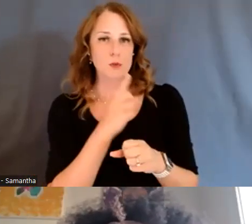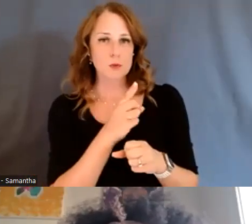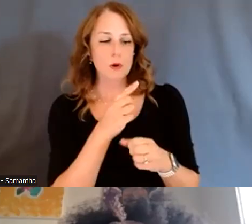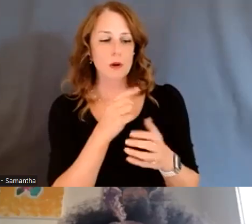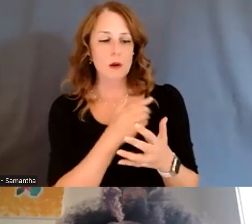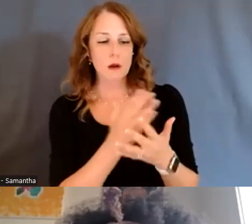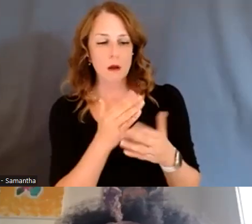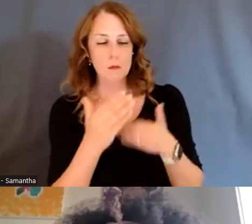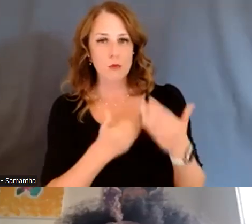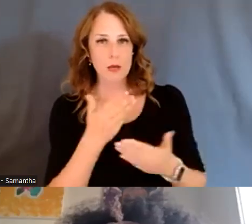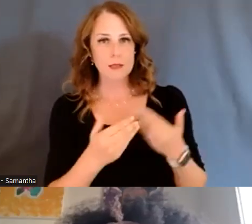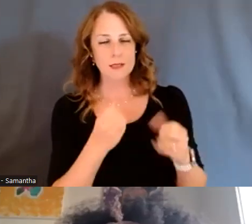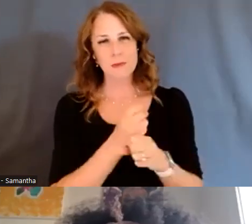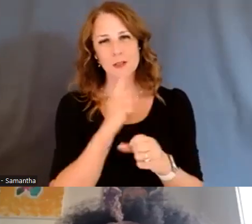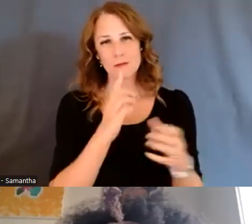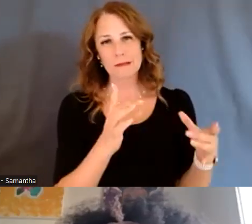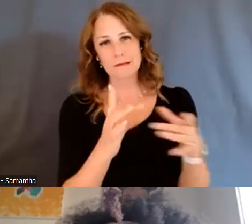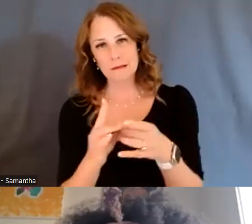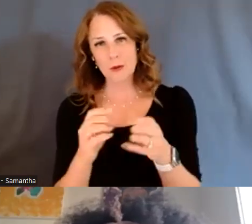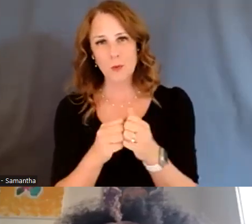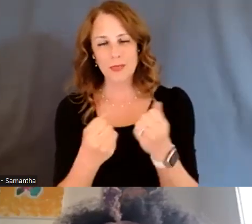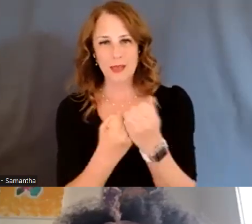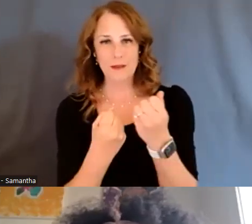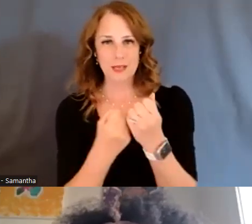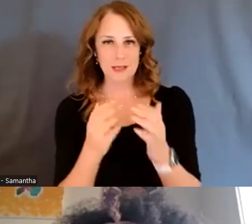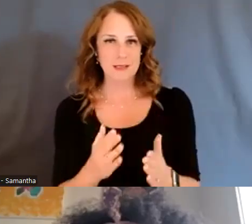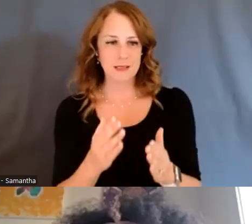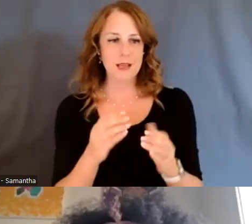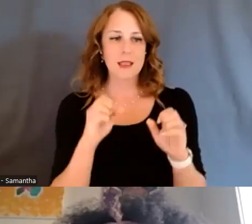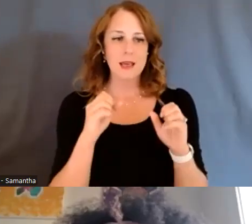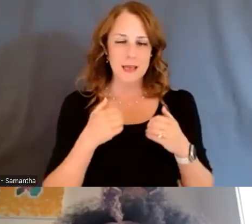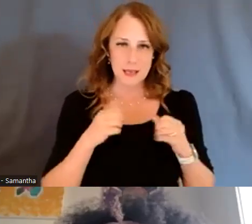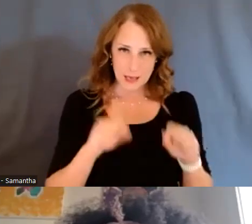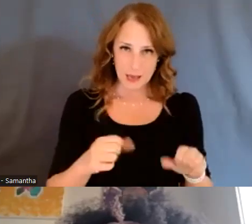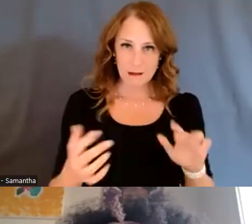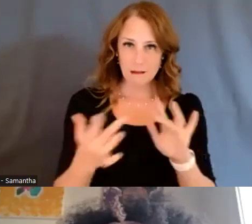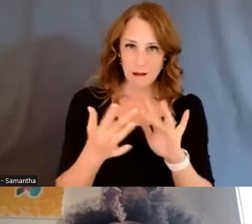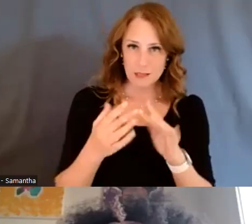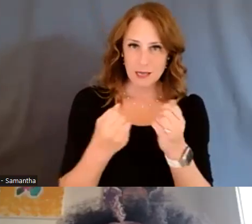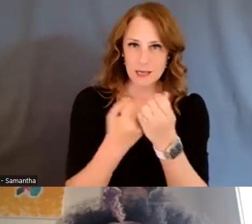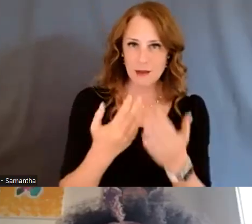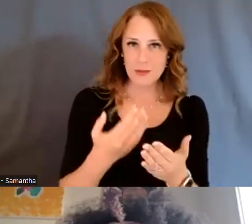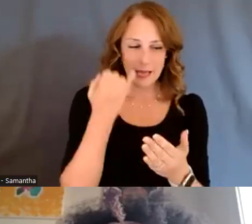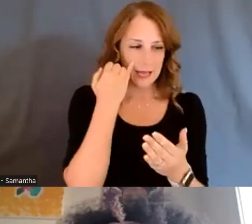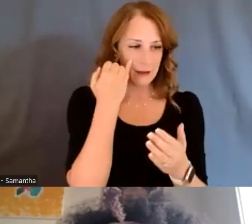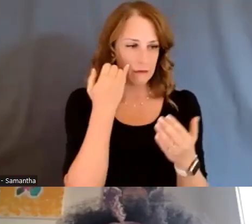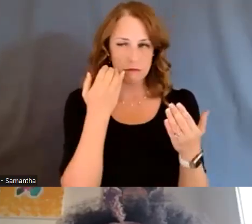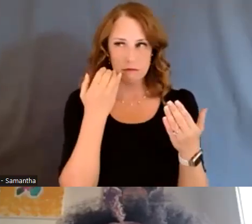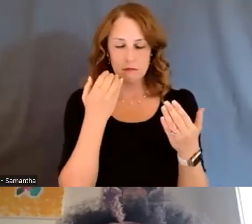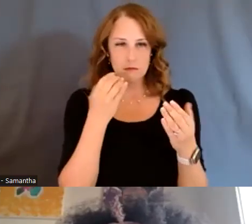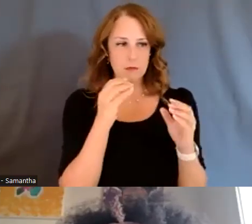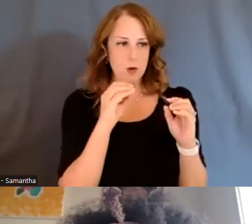engaged with their advocates, that they do have advocacy contacts. And if they don't, we make sure that they get